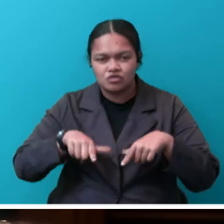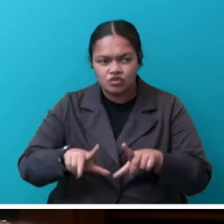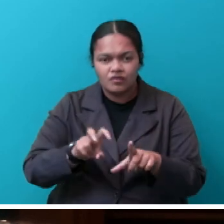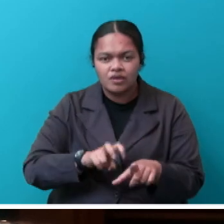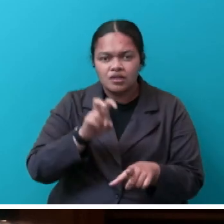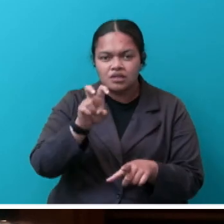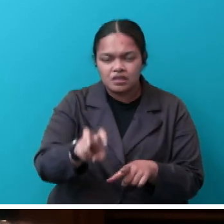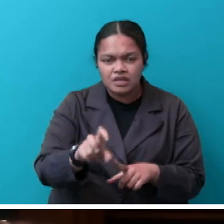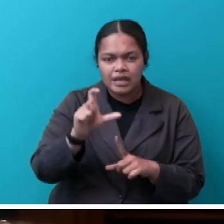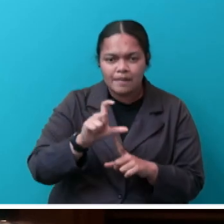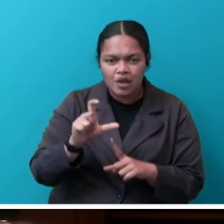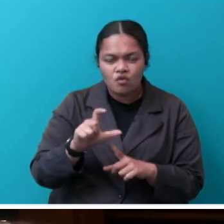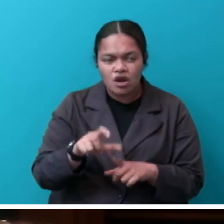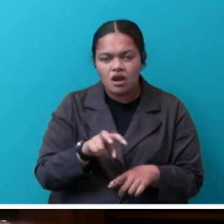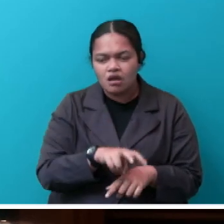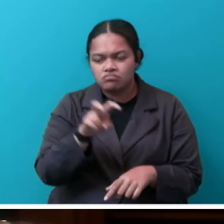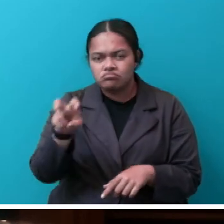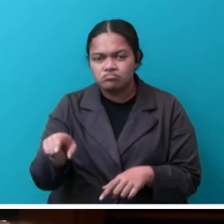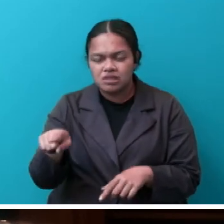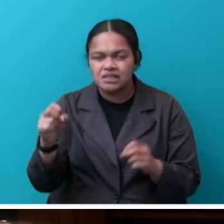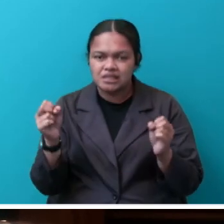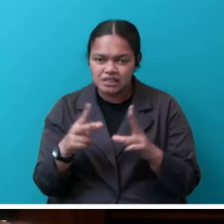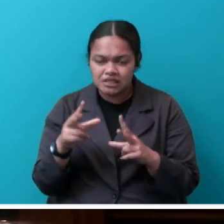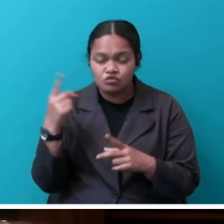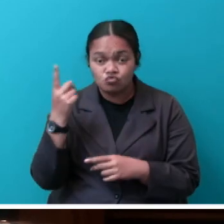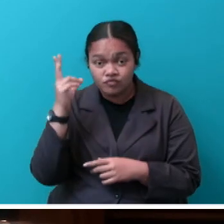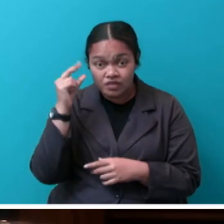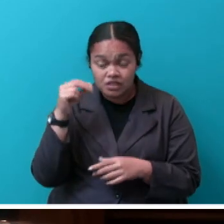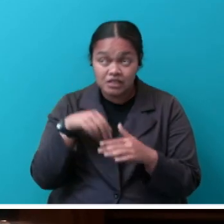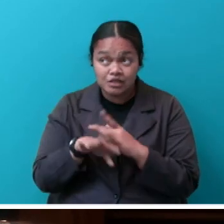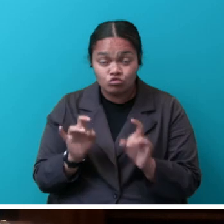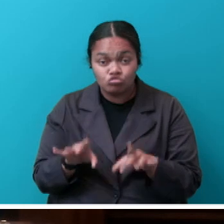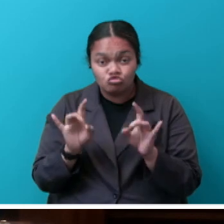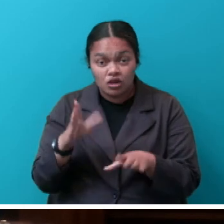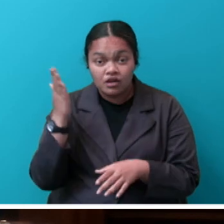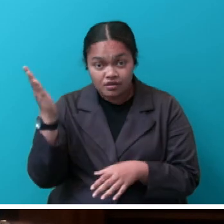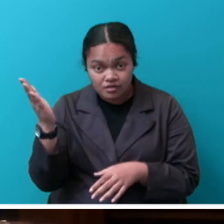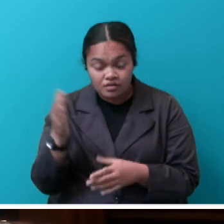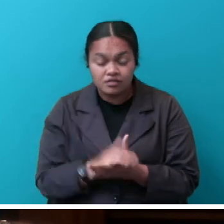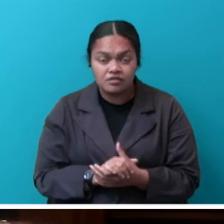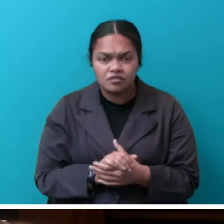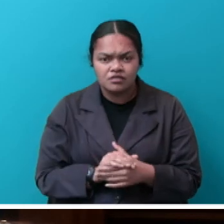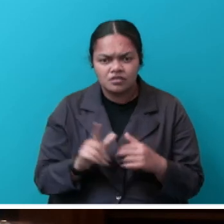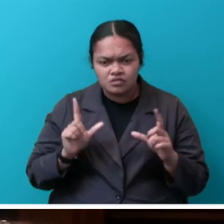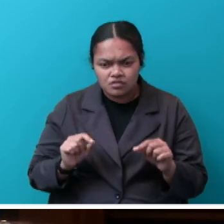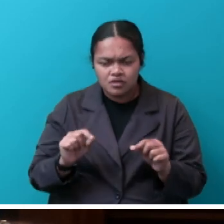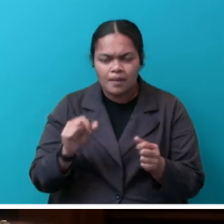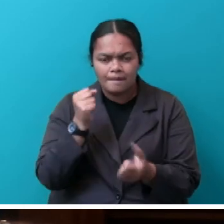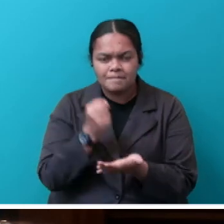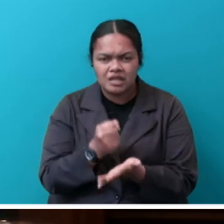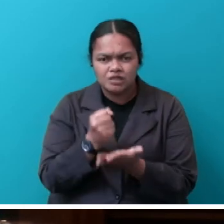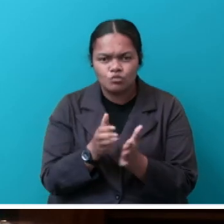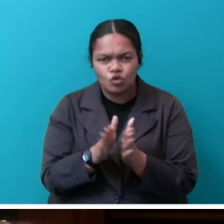Canberra or to Sydney for our Fijians in Australia, undertaking passport